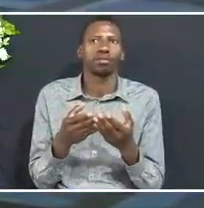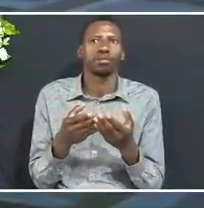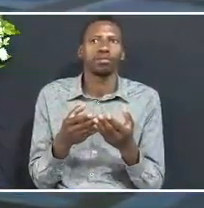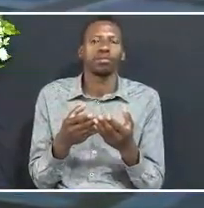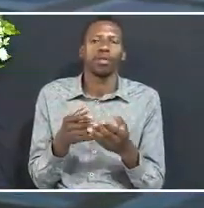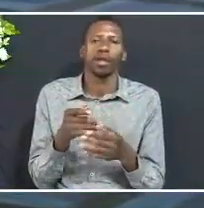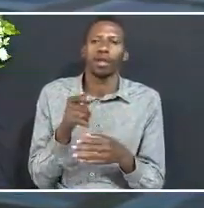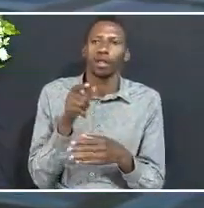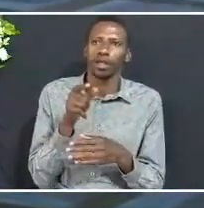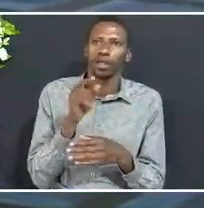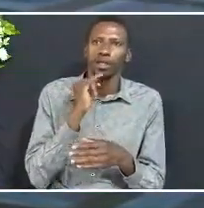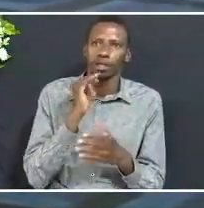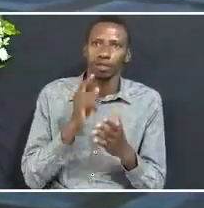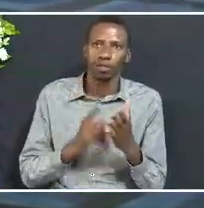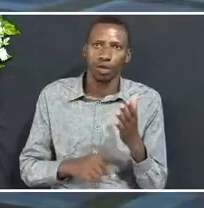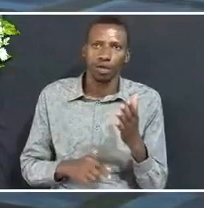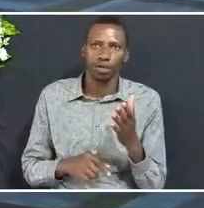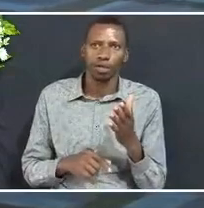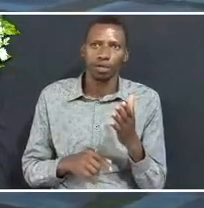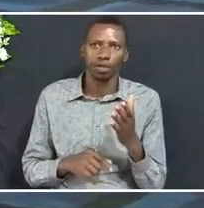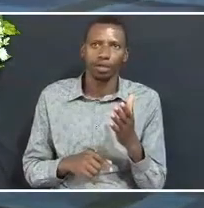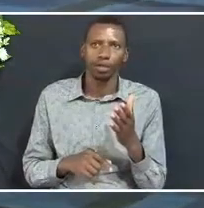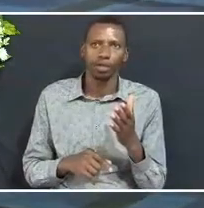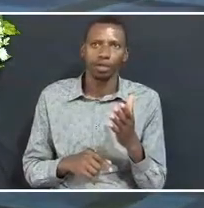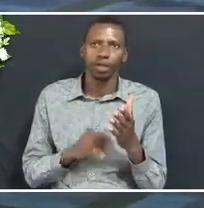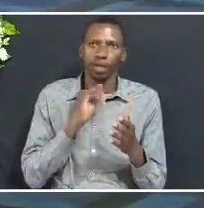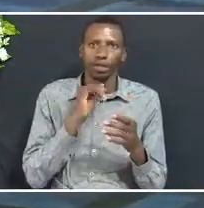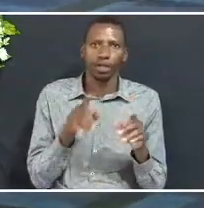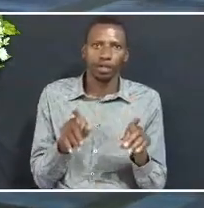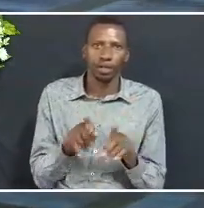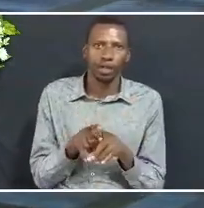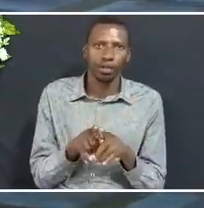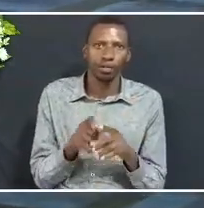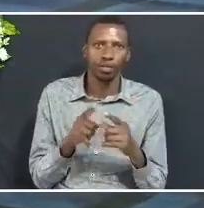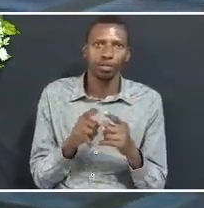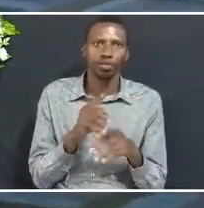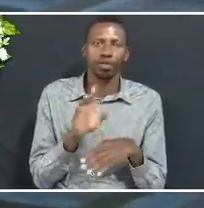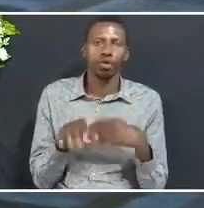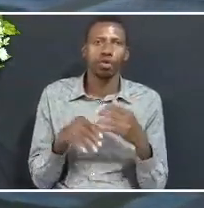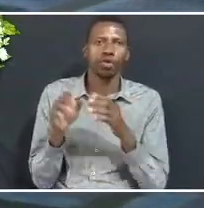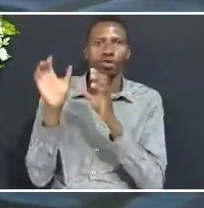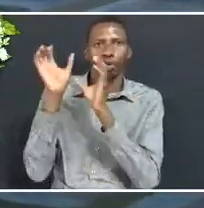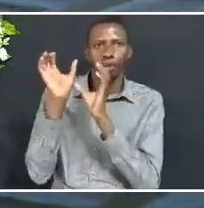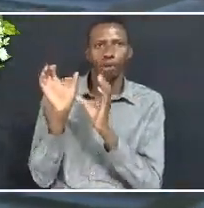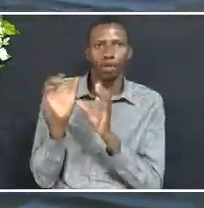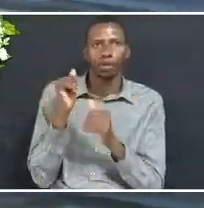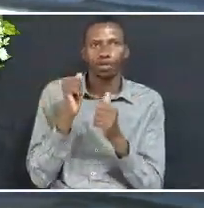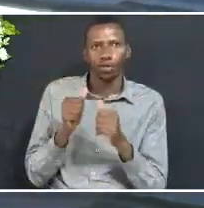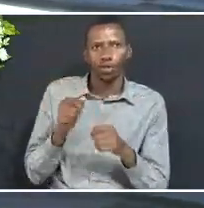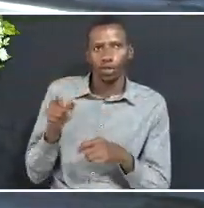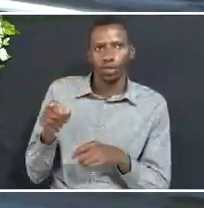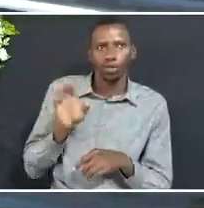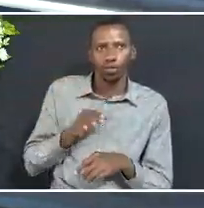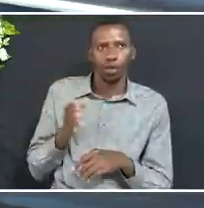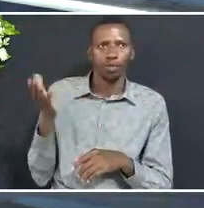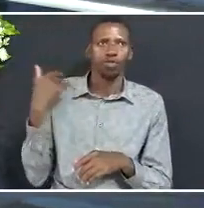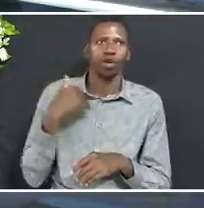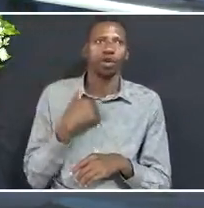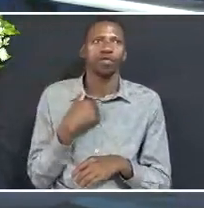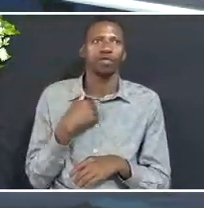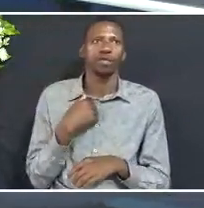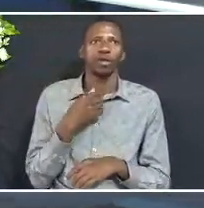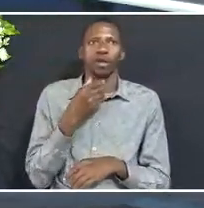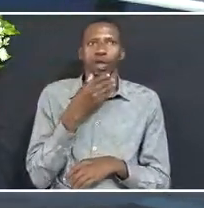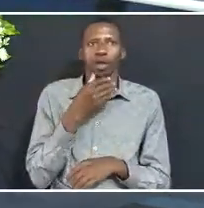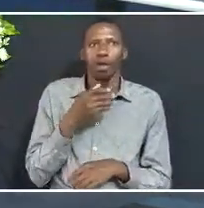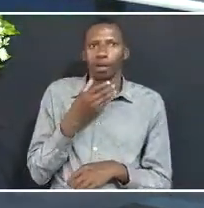is that which resembles all the burdens this woman had. Men and